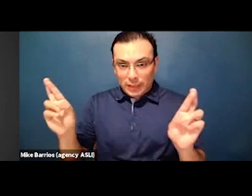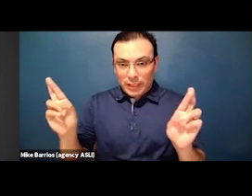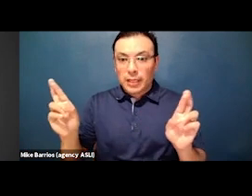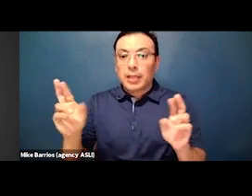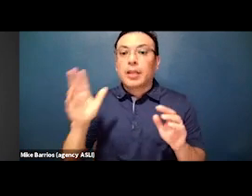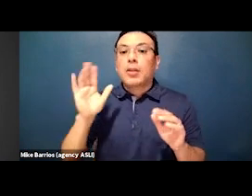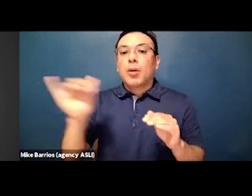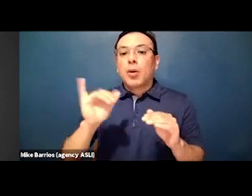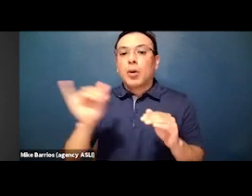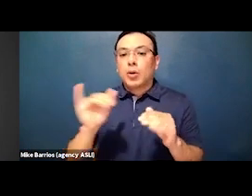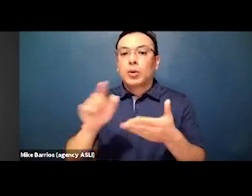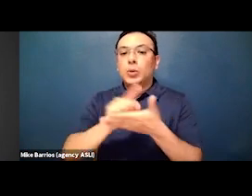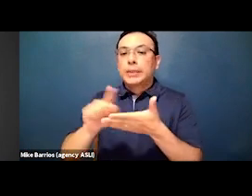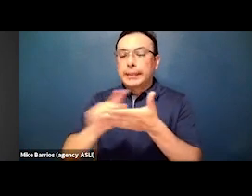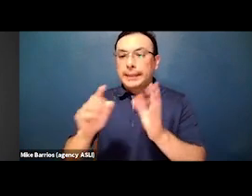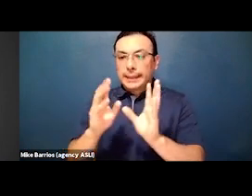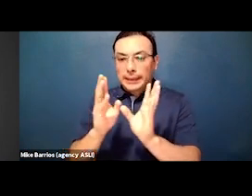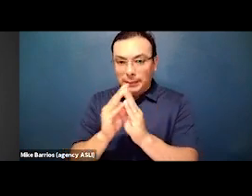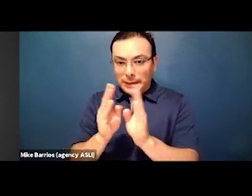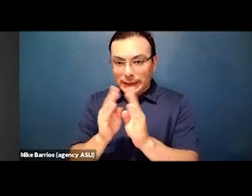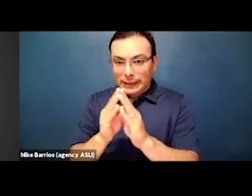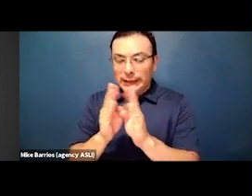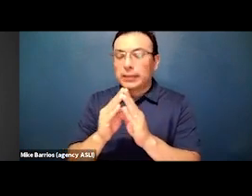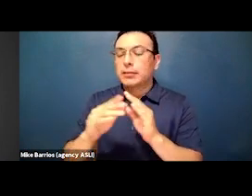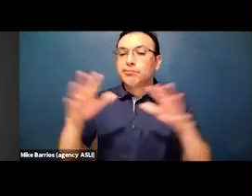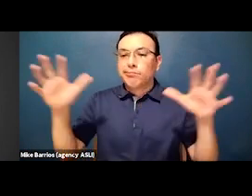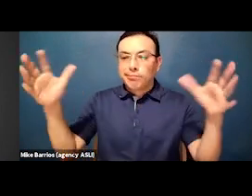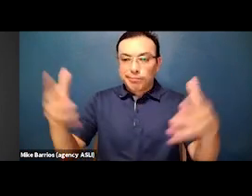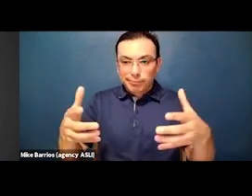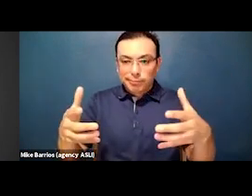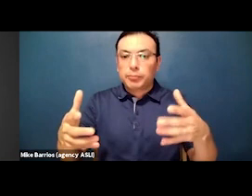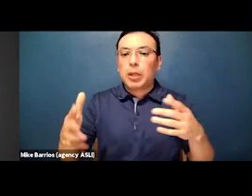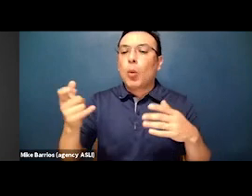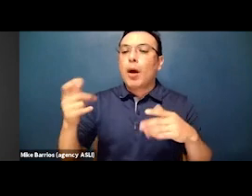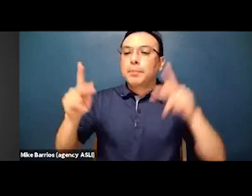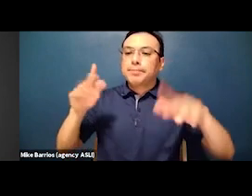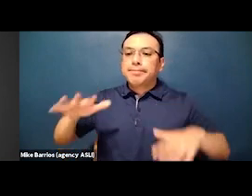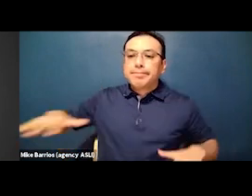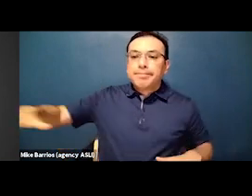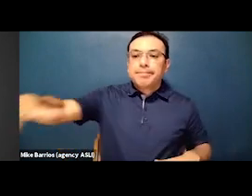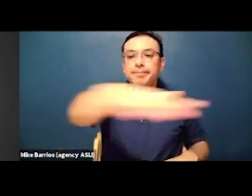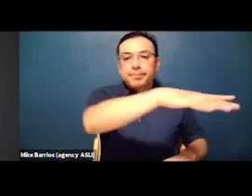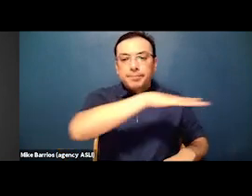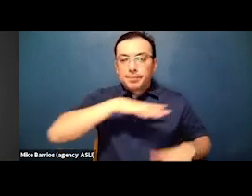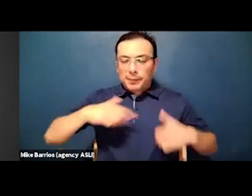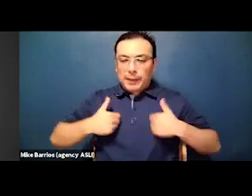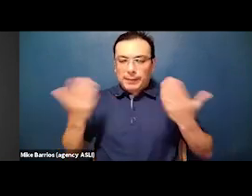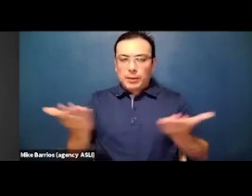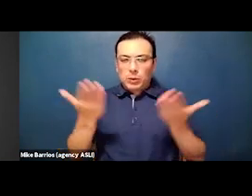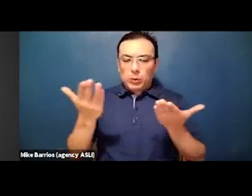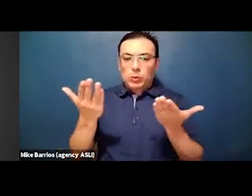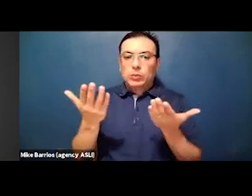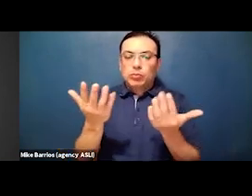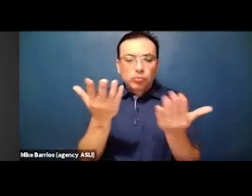city's response and hear concerns directly from the community on, how they were being